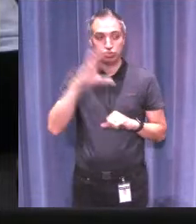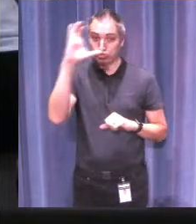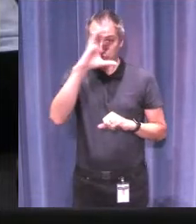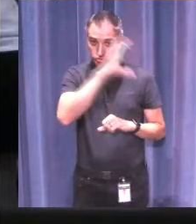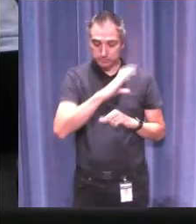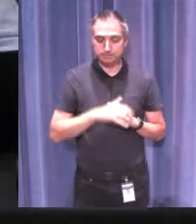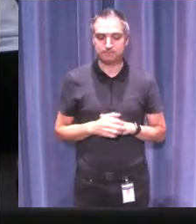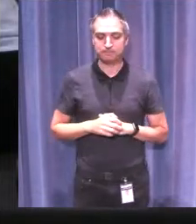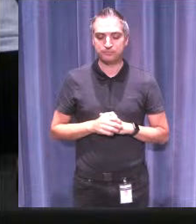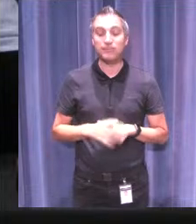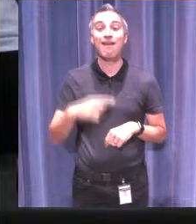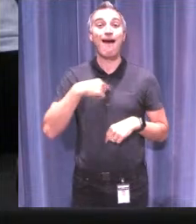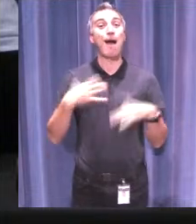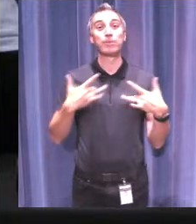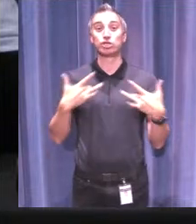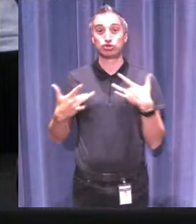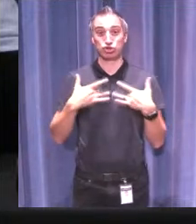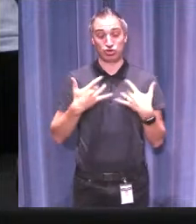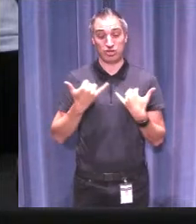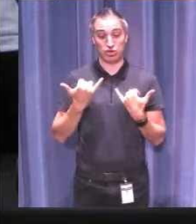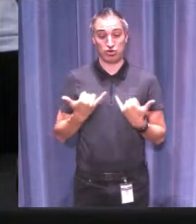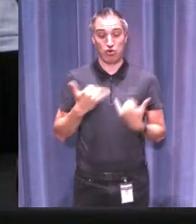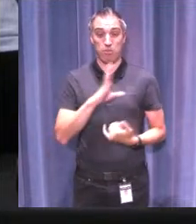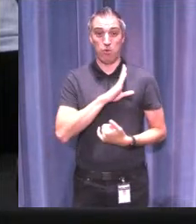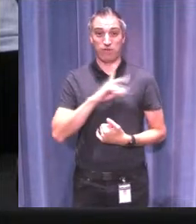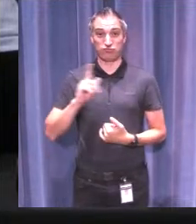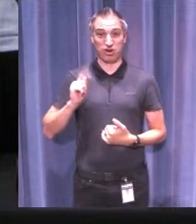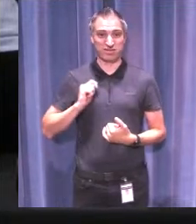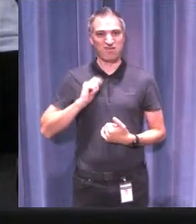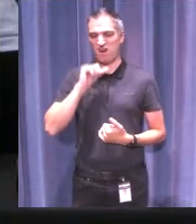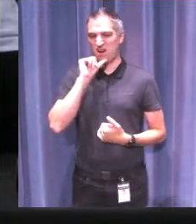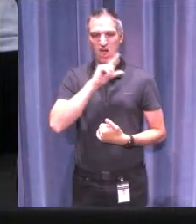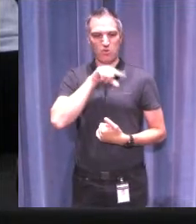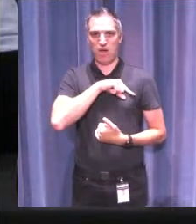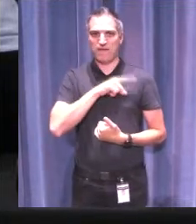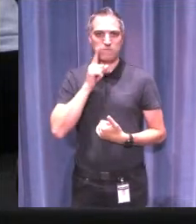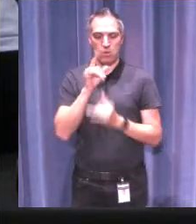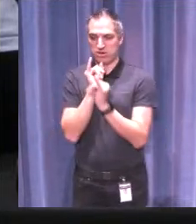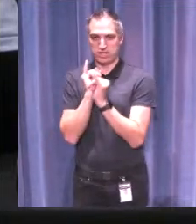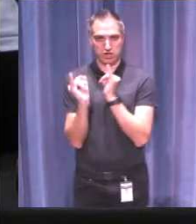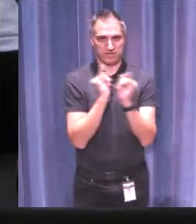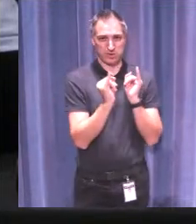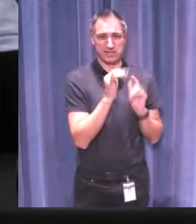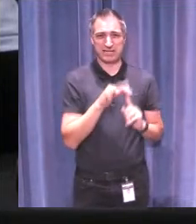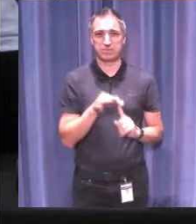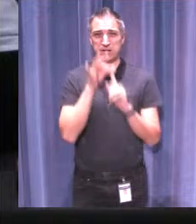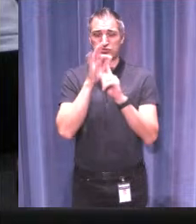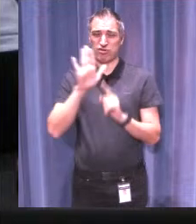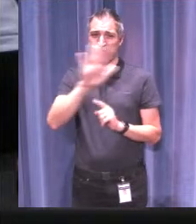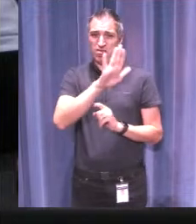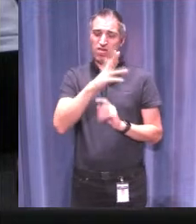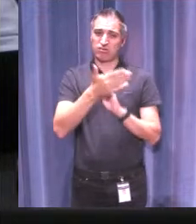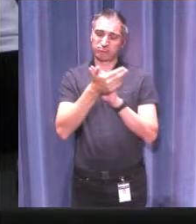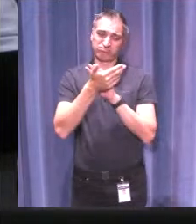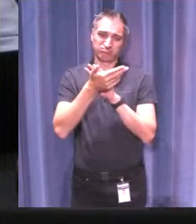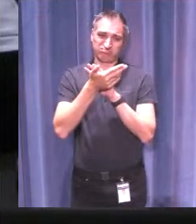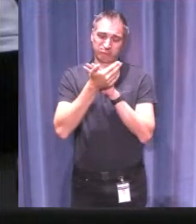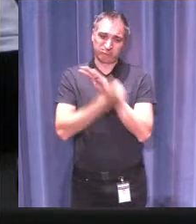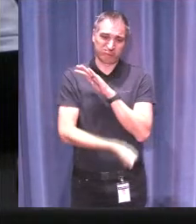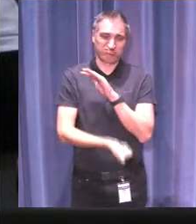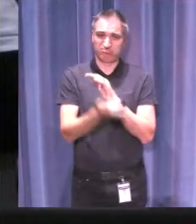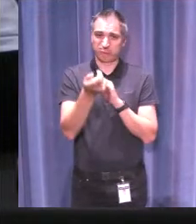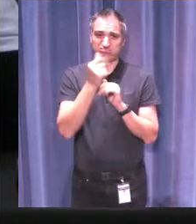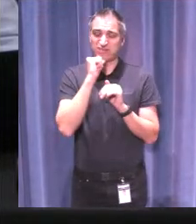I am concerned that the majority of current Board of Trustees is unqualified to conduct the interviews, especially with their lack of adhering to the advice from